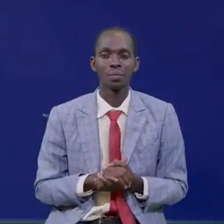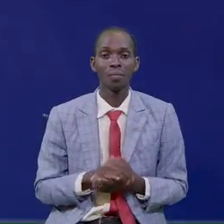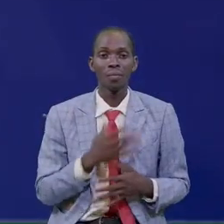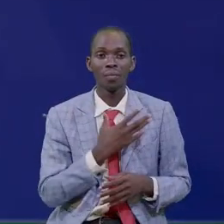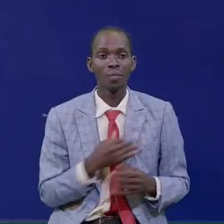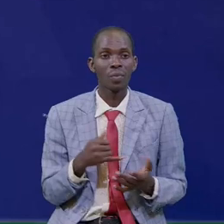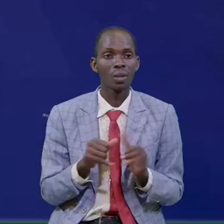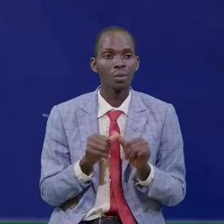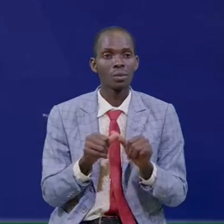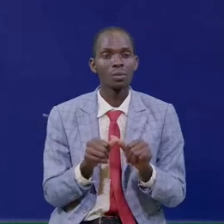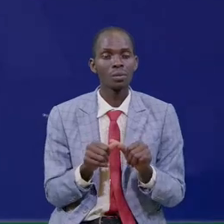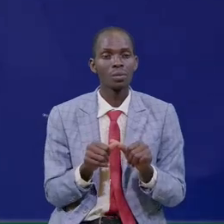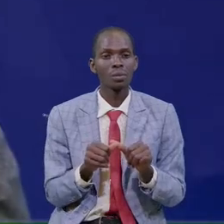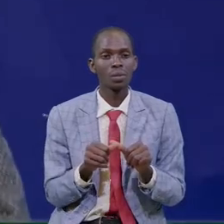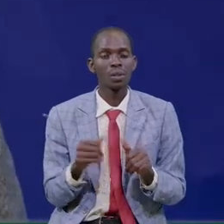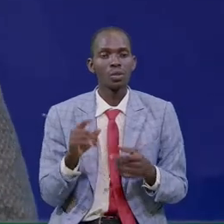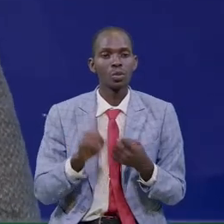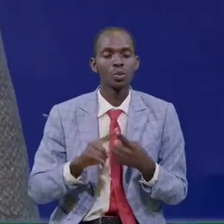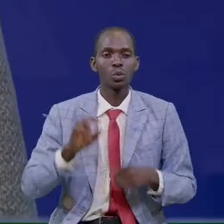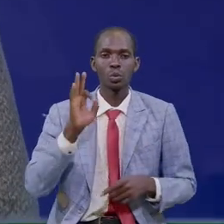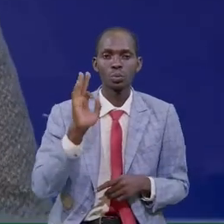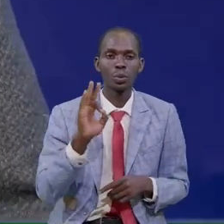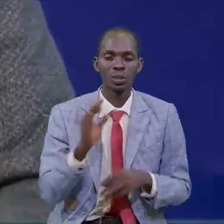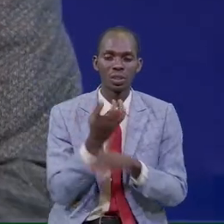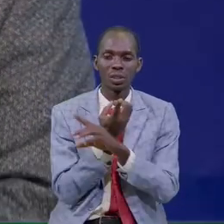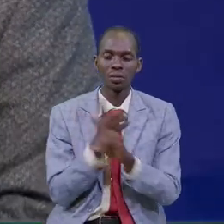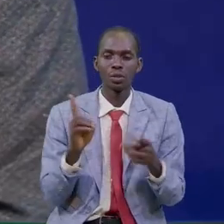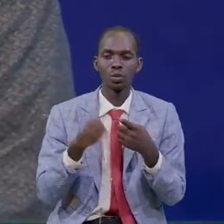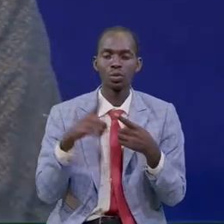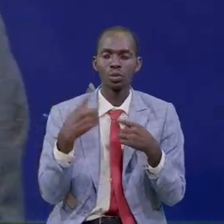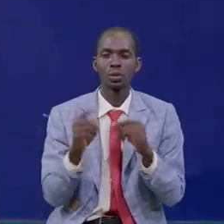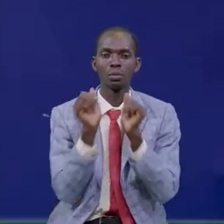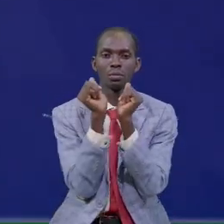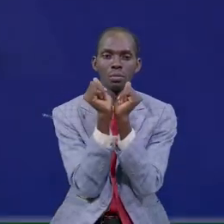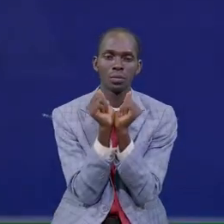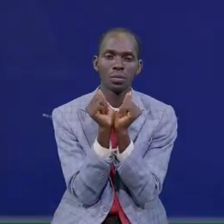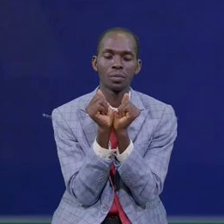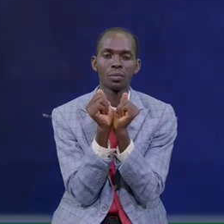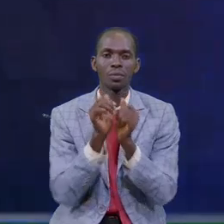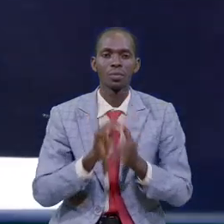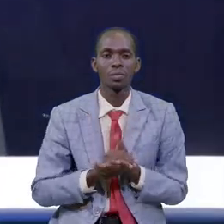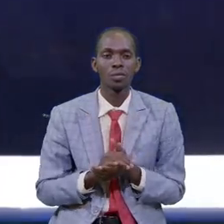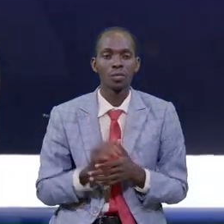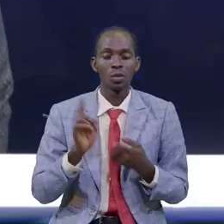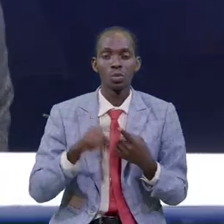preach deliverance to the captives. Pour proclamer aux captifs la délivrance. To the